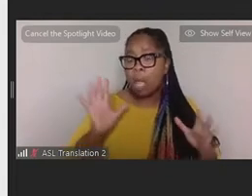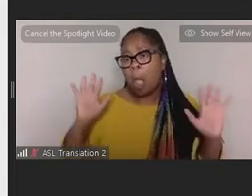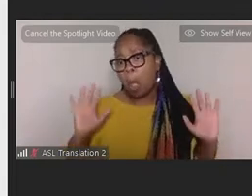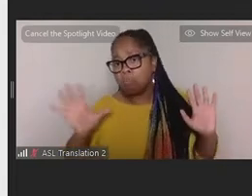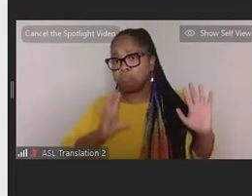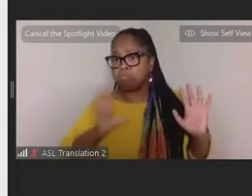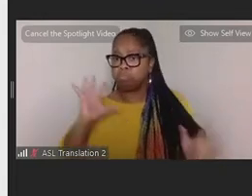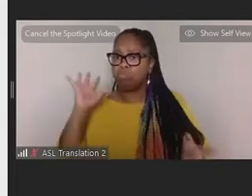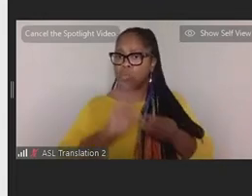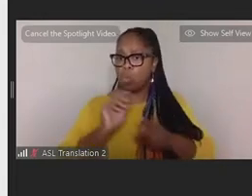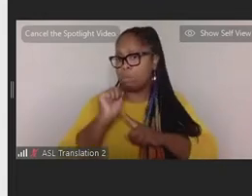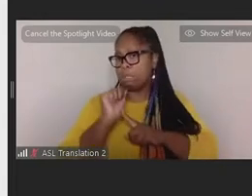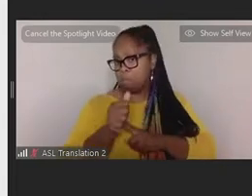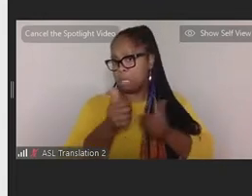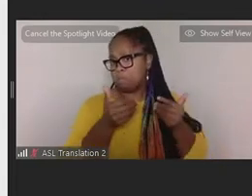a total of 10 minutes.